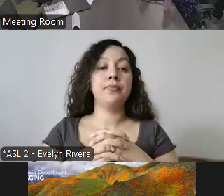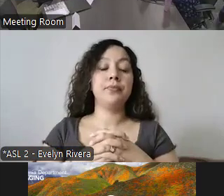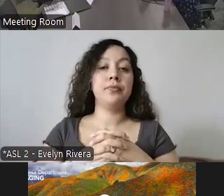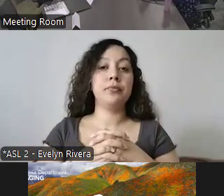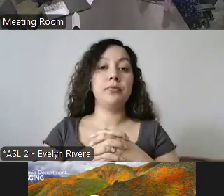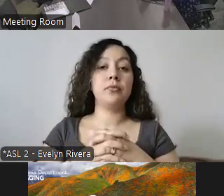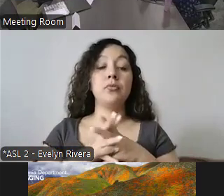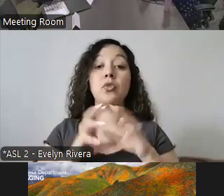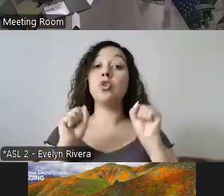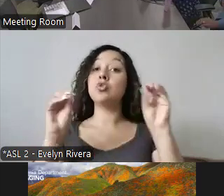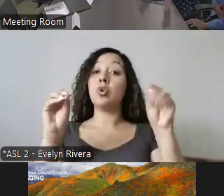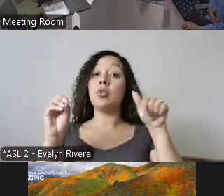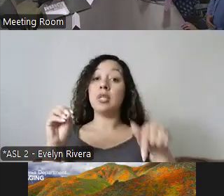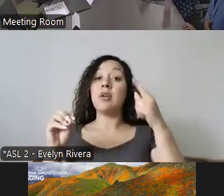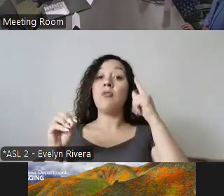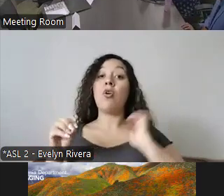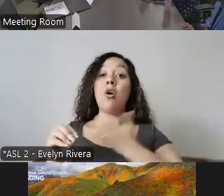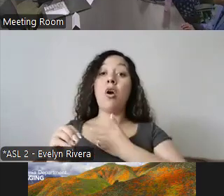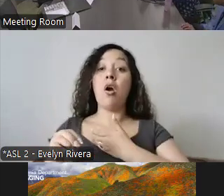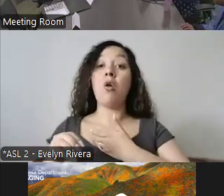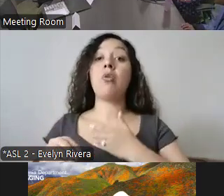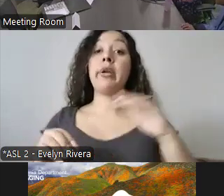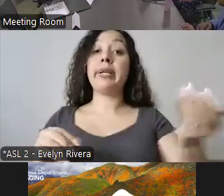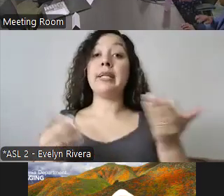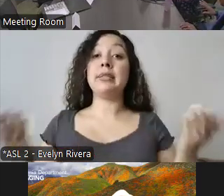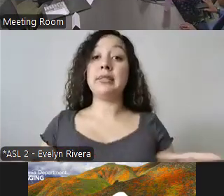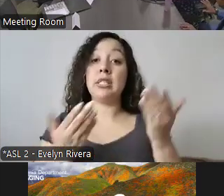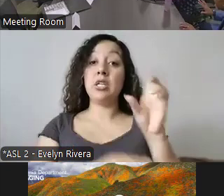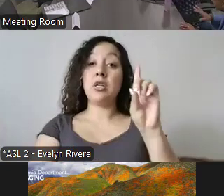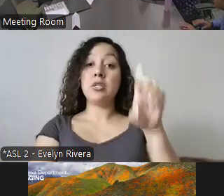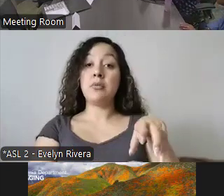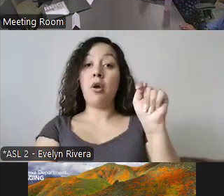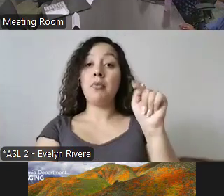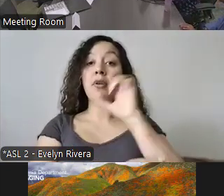So this is for our guests that are in person at the California Department of Aging